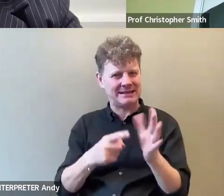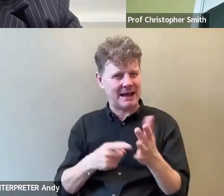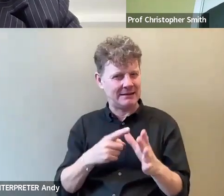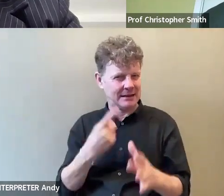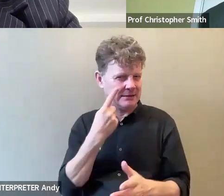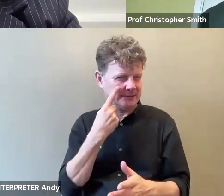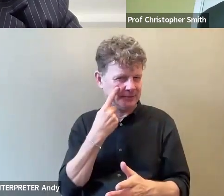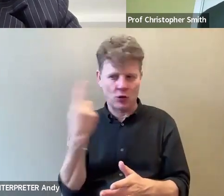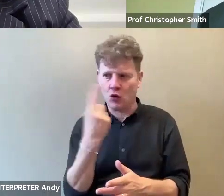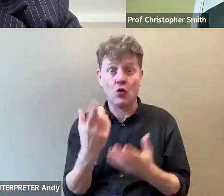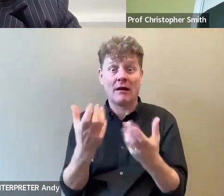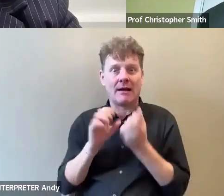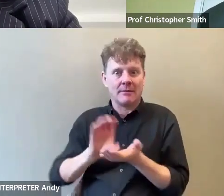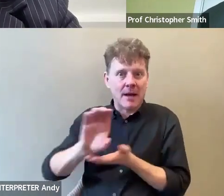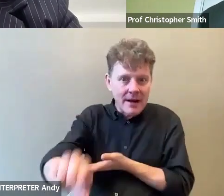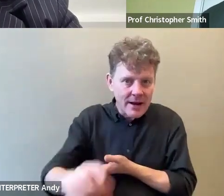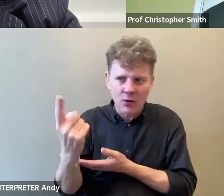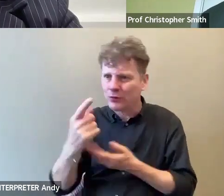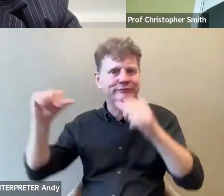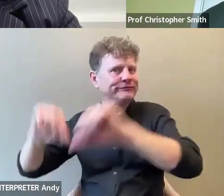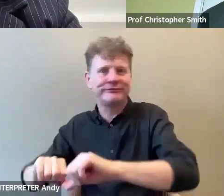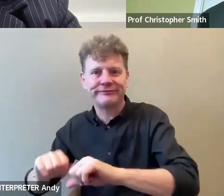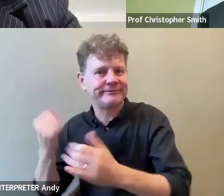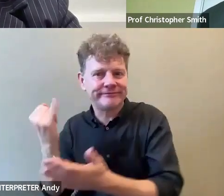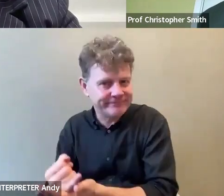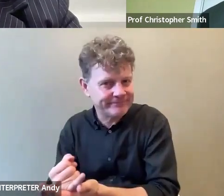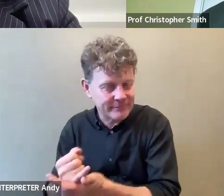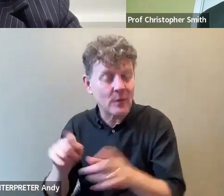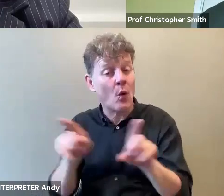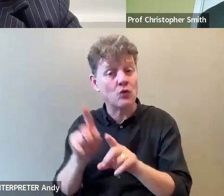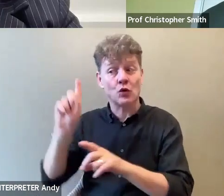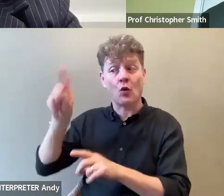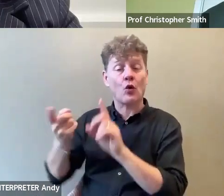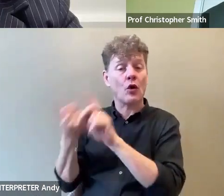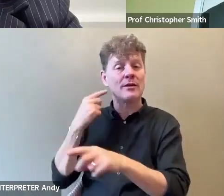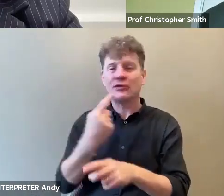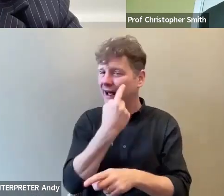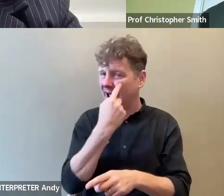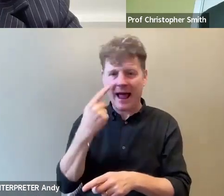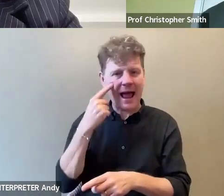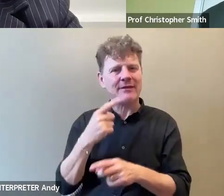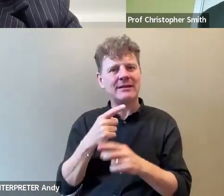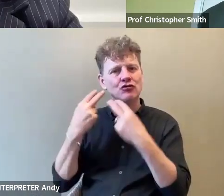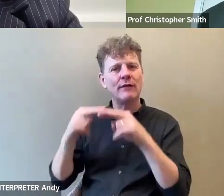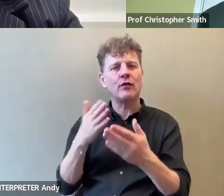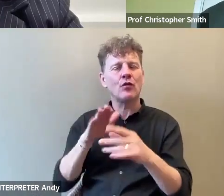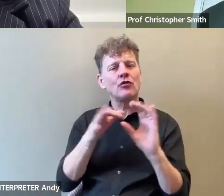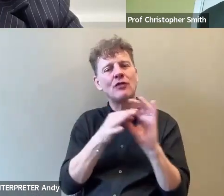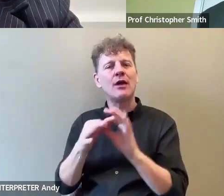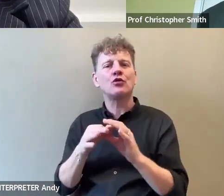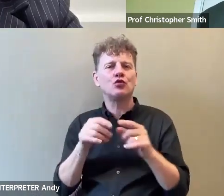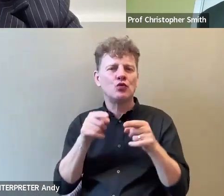and what doesn't work. We've also commissioned an evidence review on bullying and harassment. So we're beginning